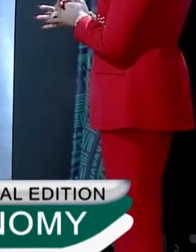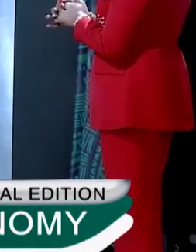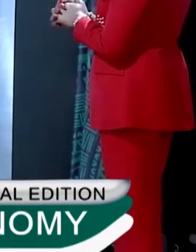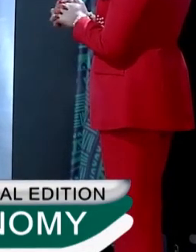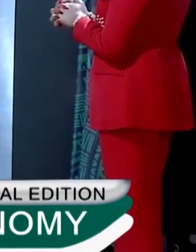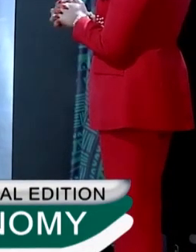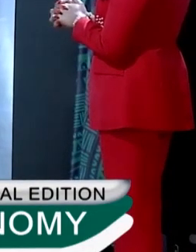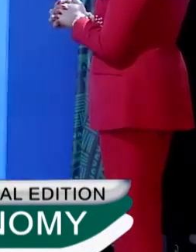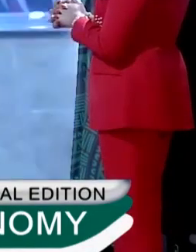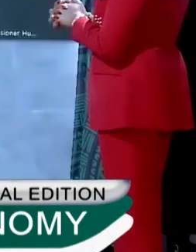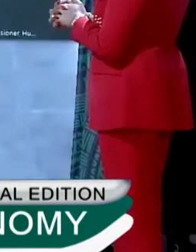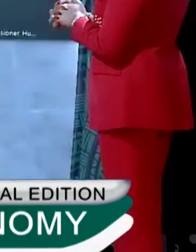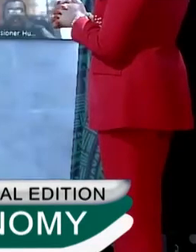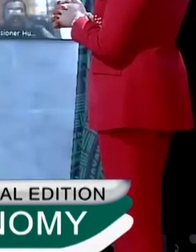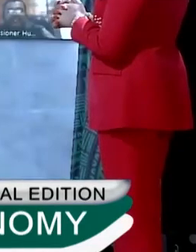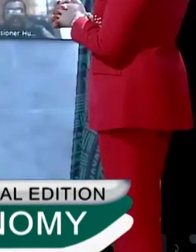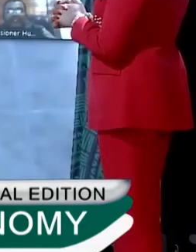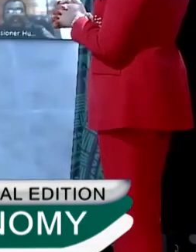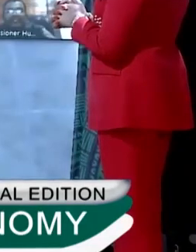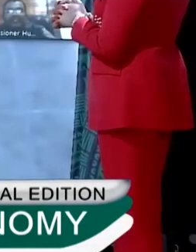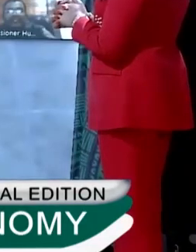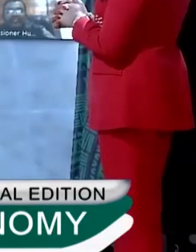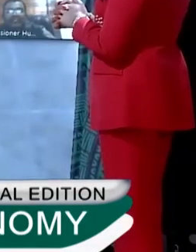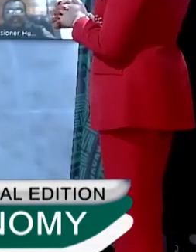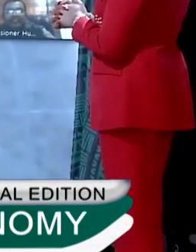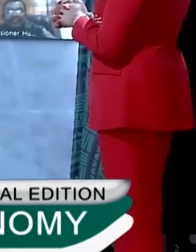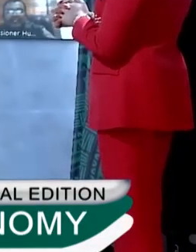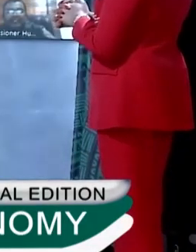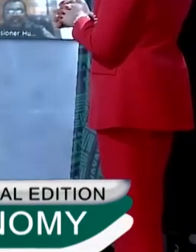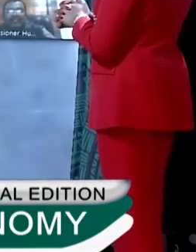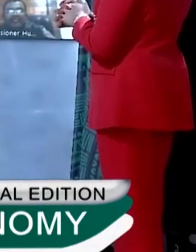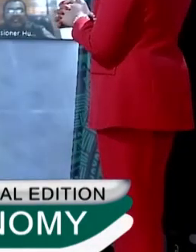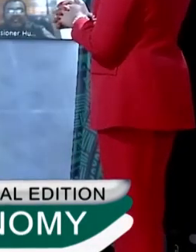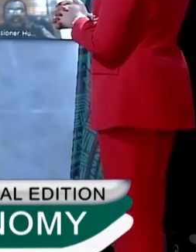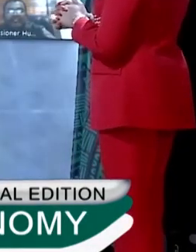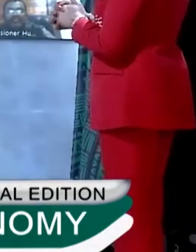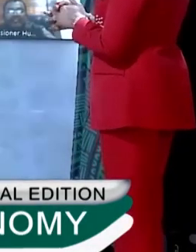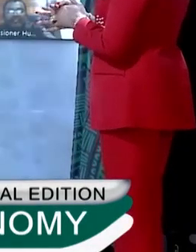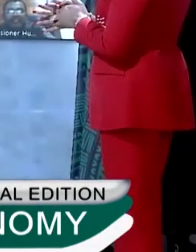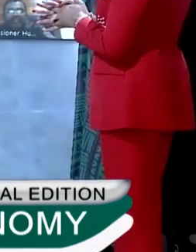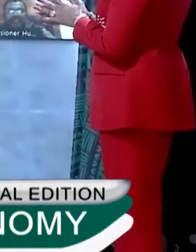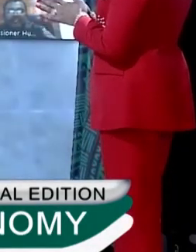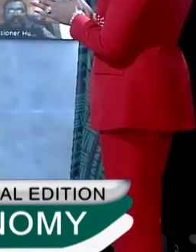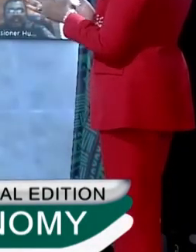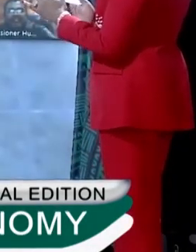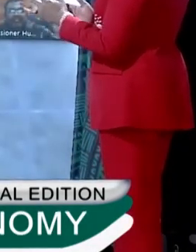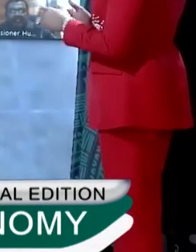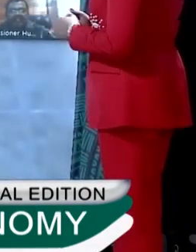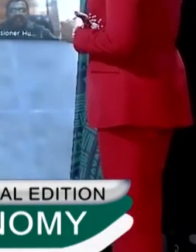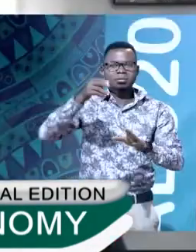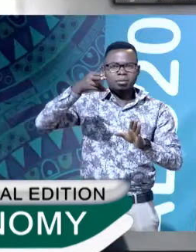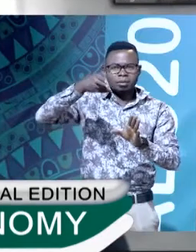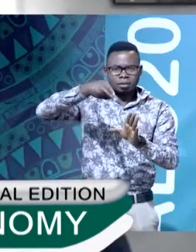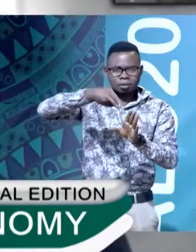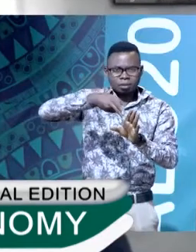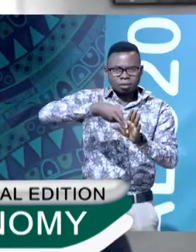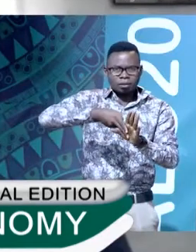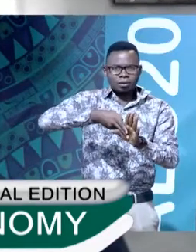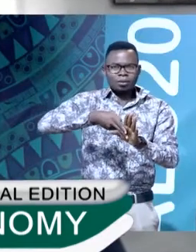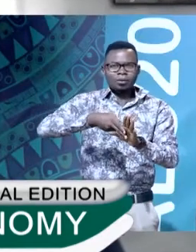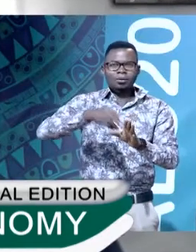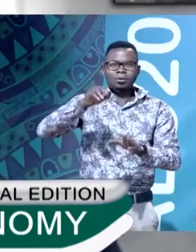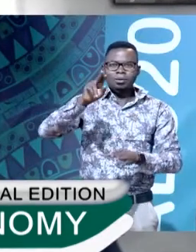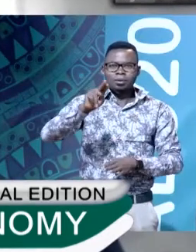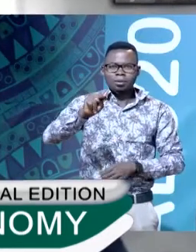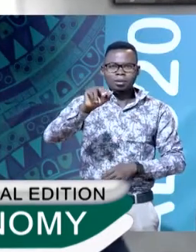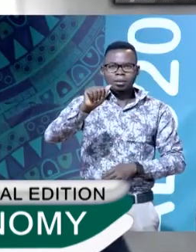as Africans. Let echo us struggle for debt cancellation, debt relief. Let Namibia